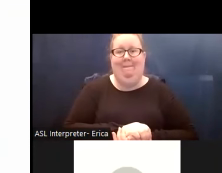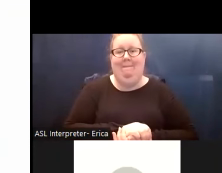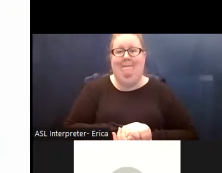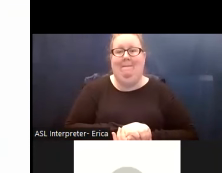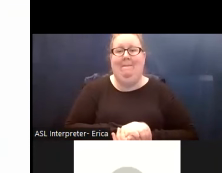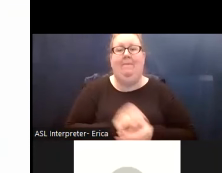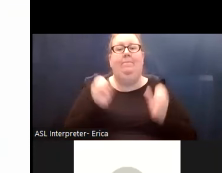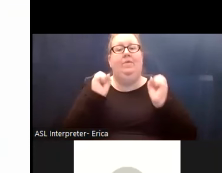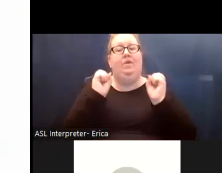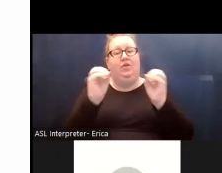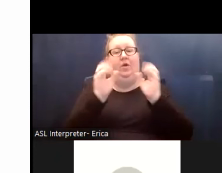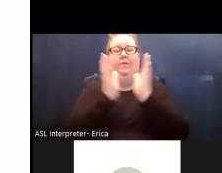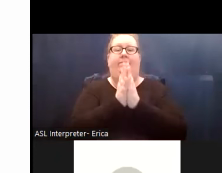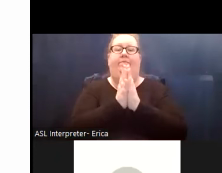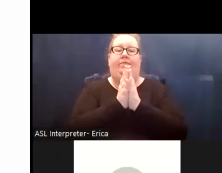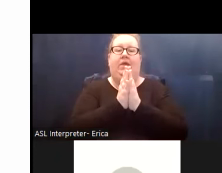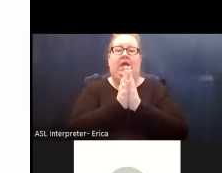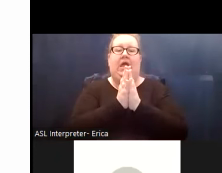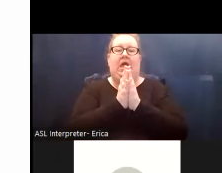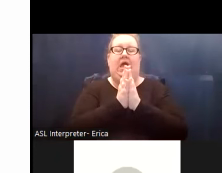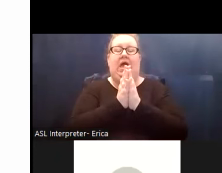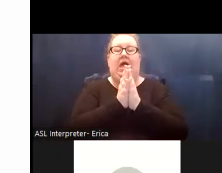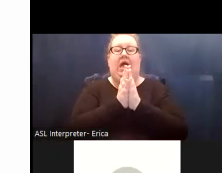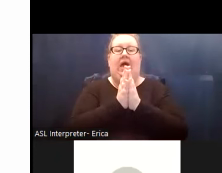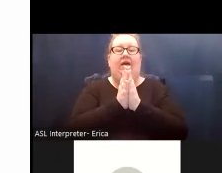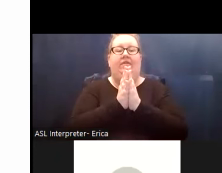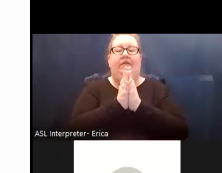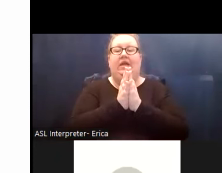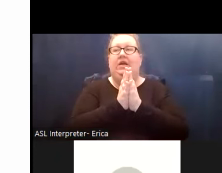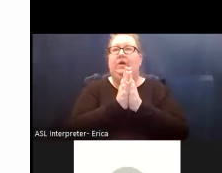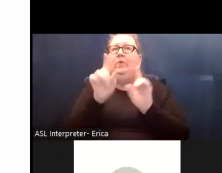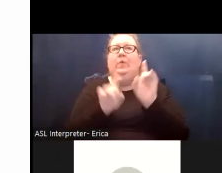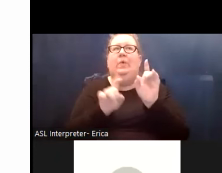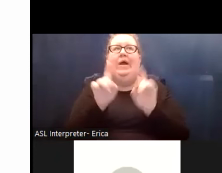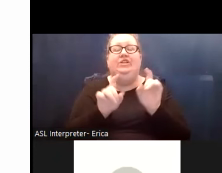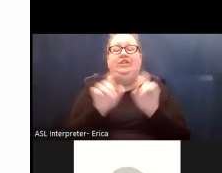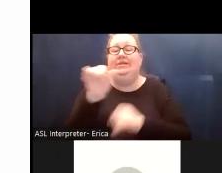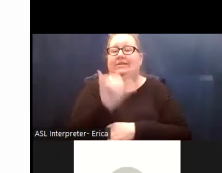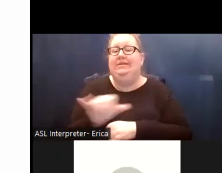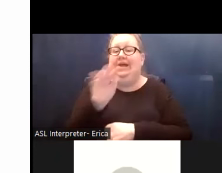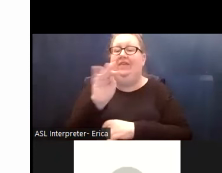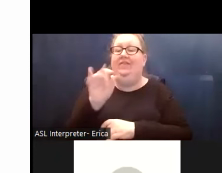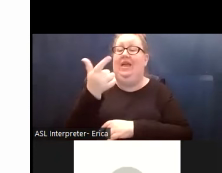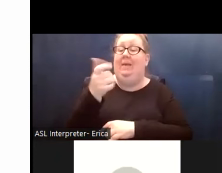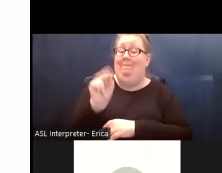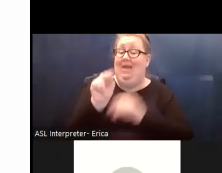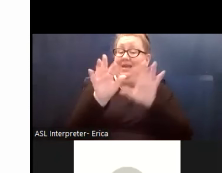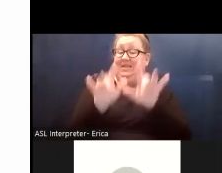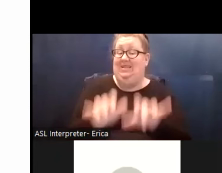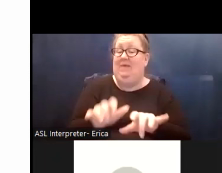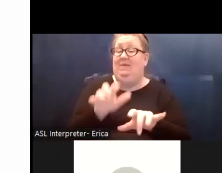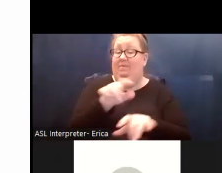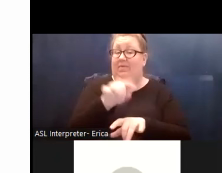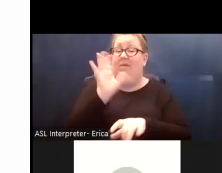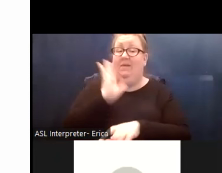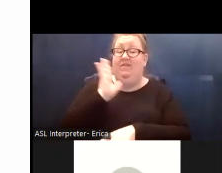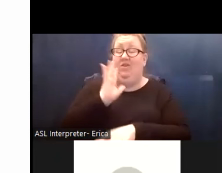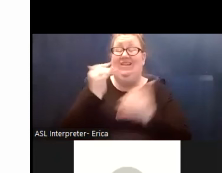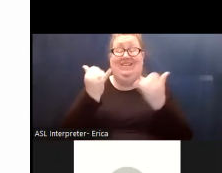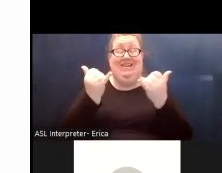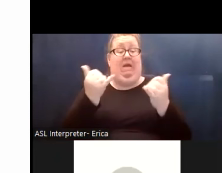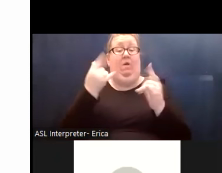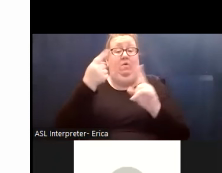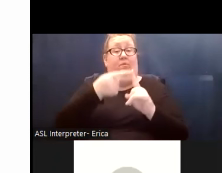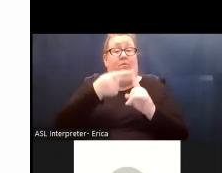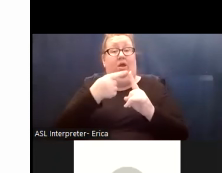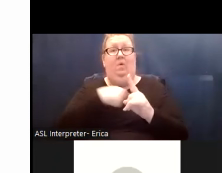So questions, I think, like Megan put in the chat earlier, we're really at a point in the project where we